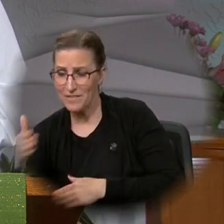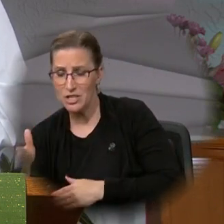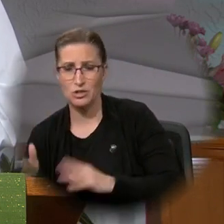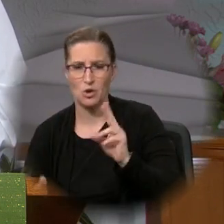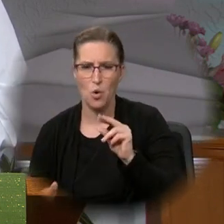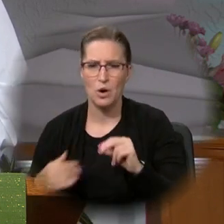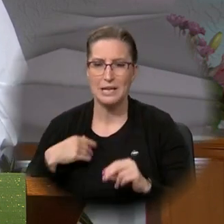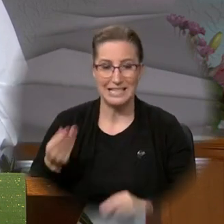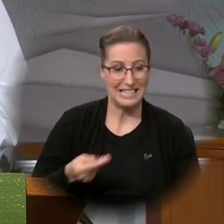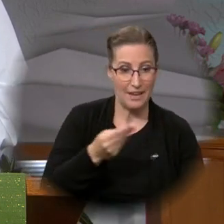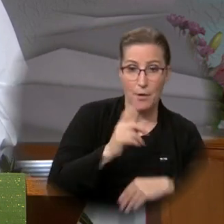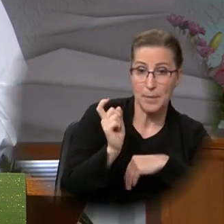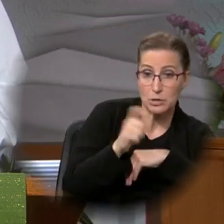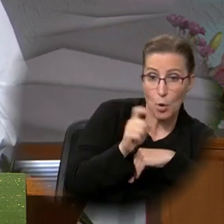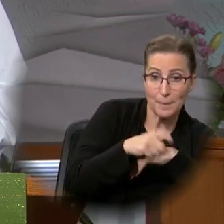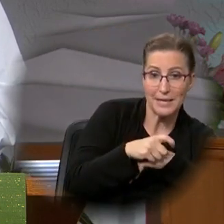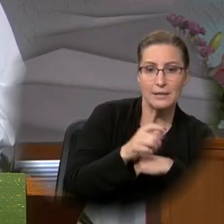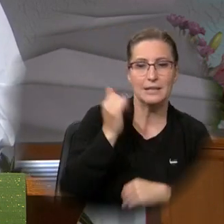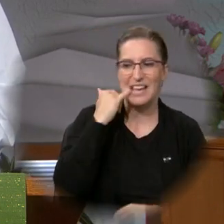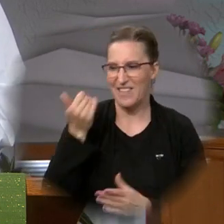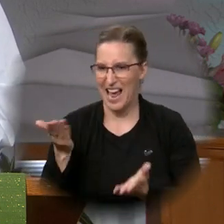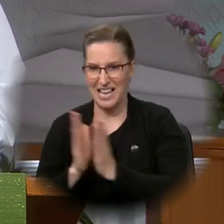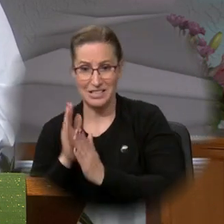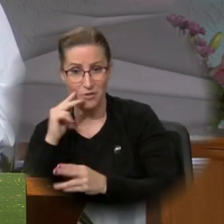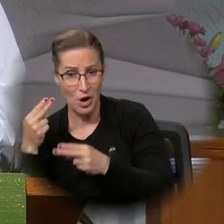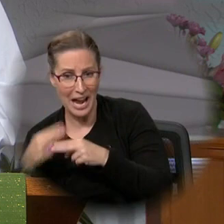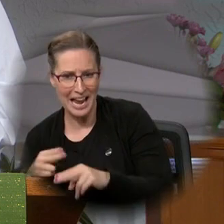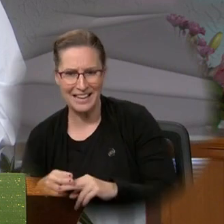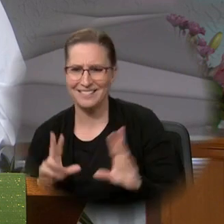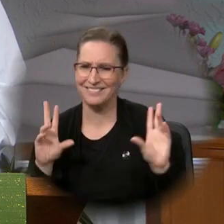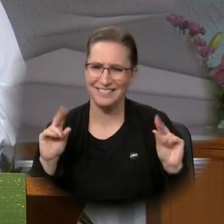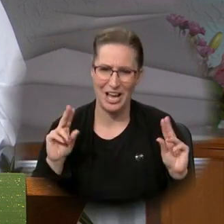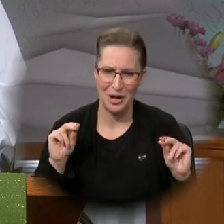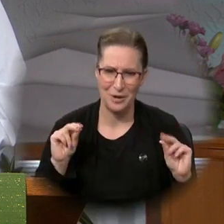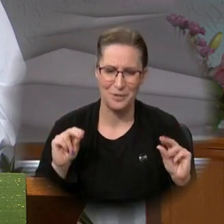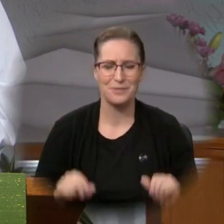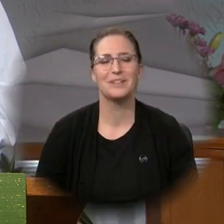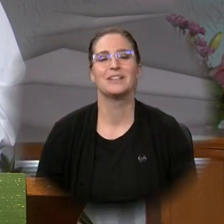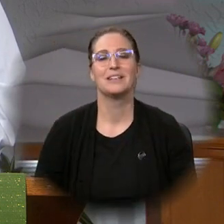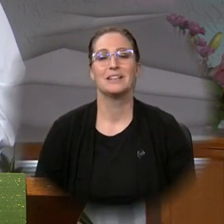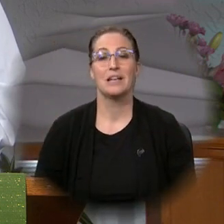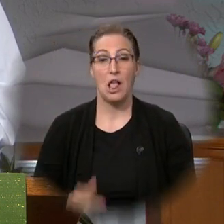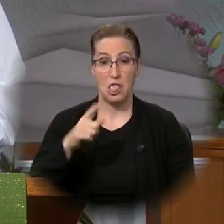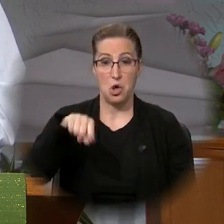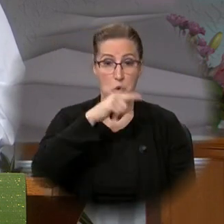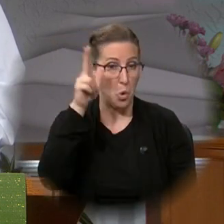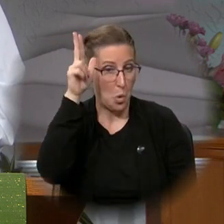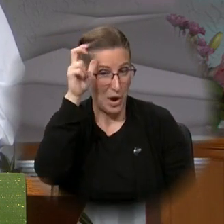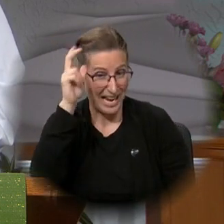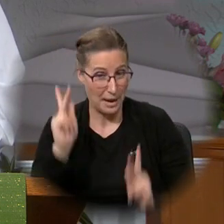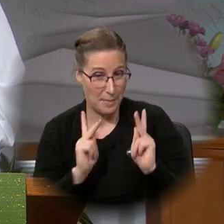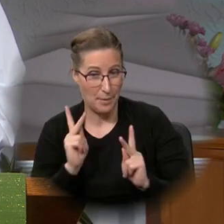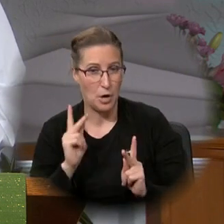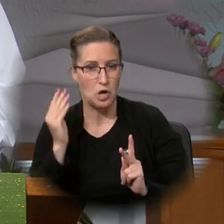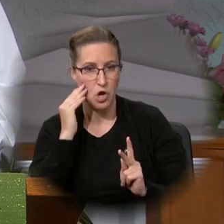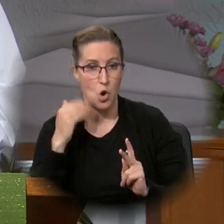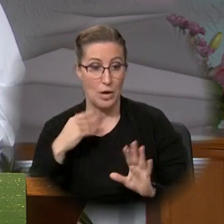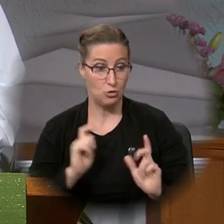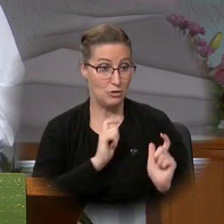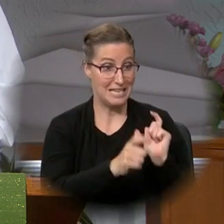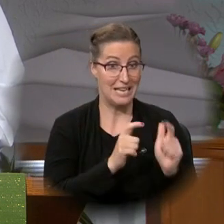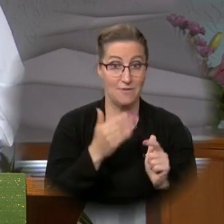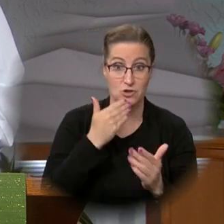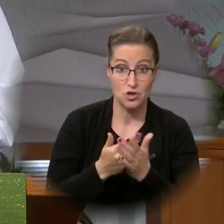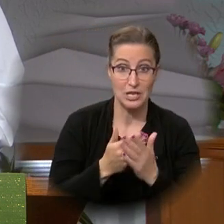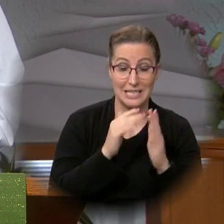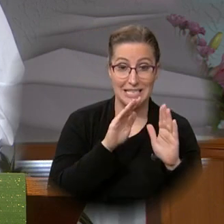him a scorpion when he asks for an egg? If you then, who are wicked, know how to give good gifts to